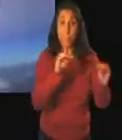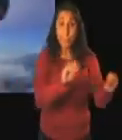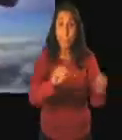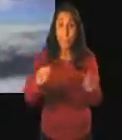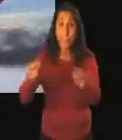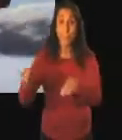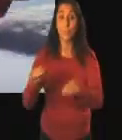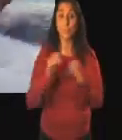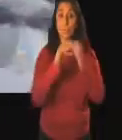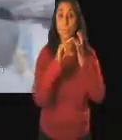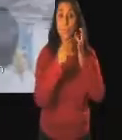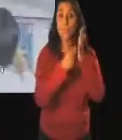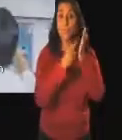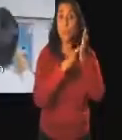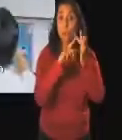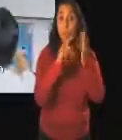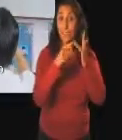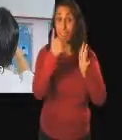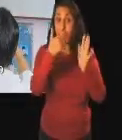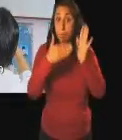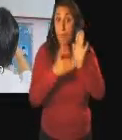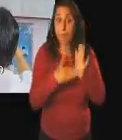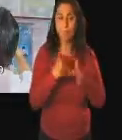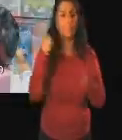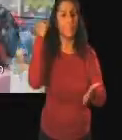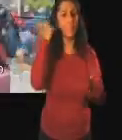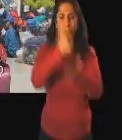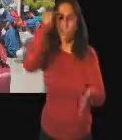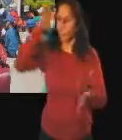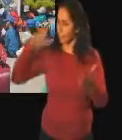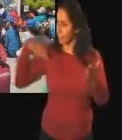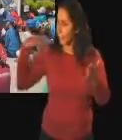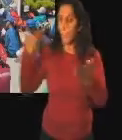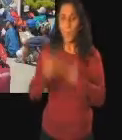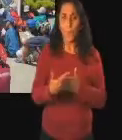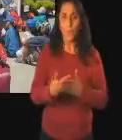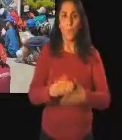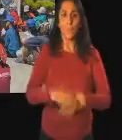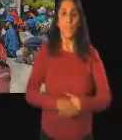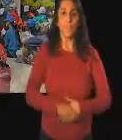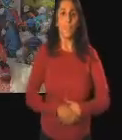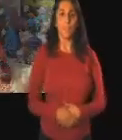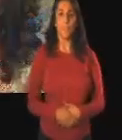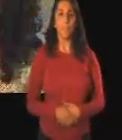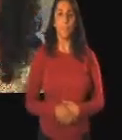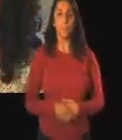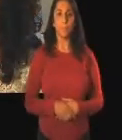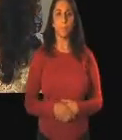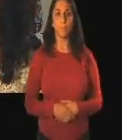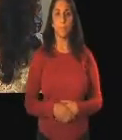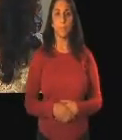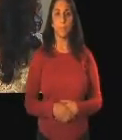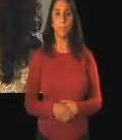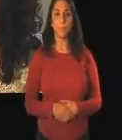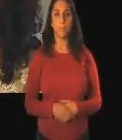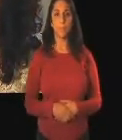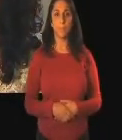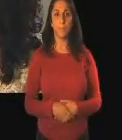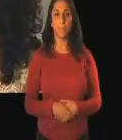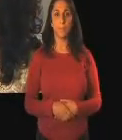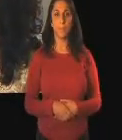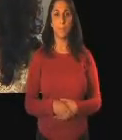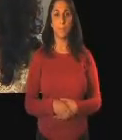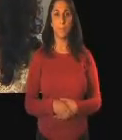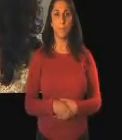snorkelling and a teaching placement in Borneo for six months. I had a great time, probably the